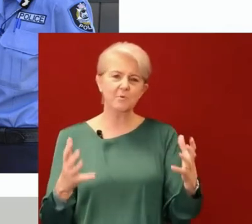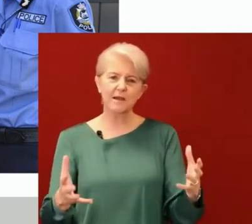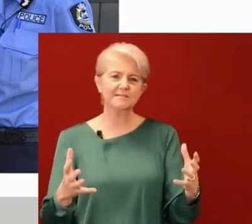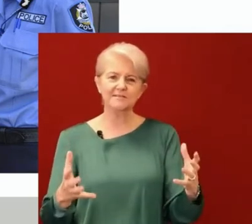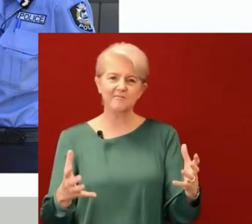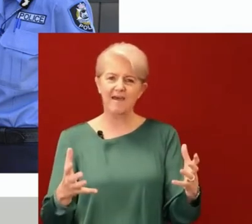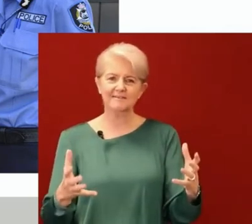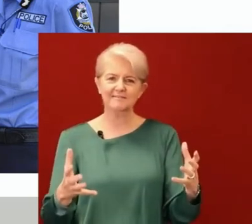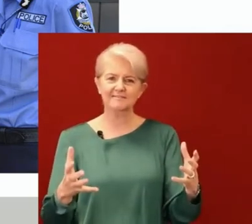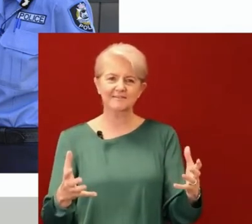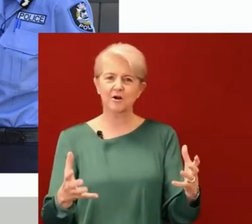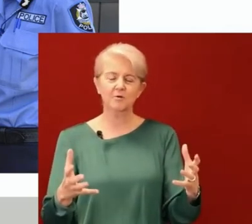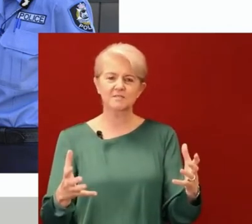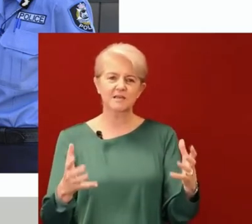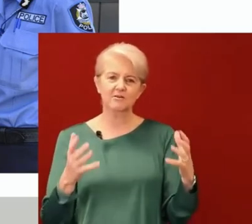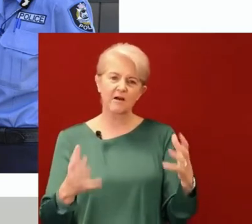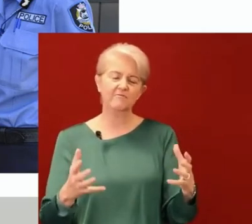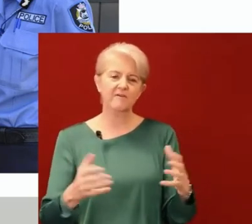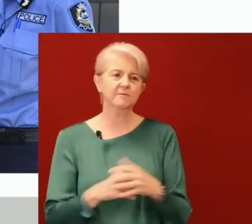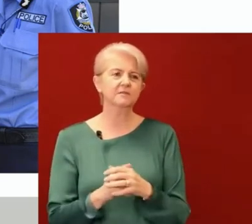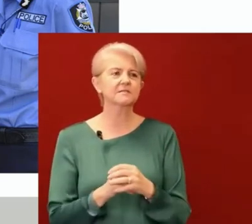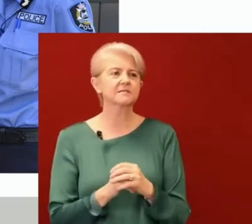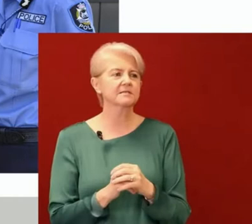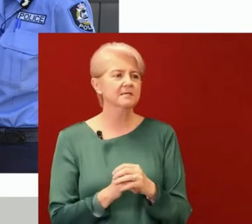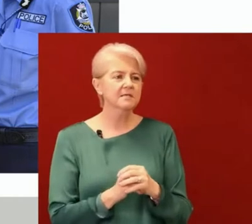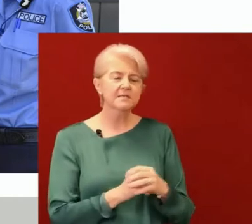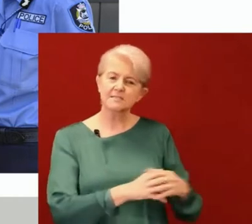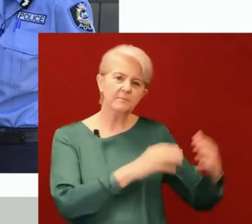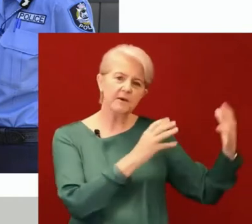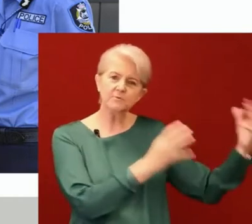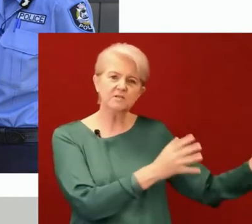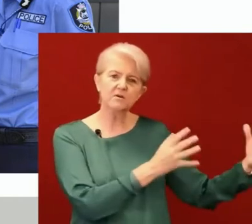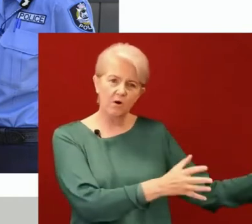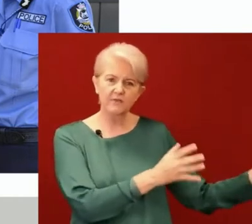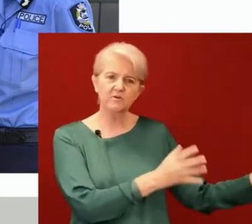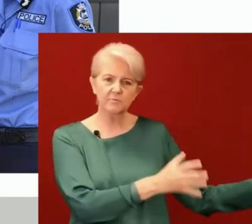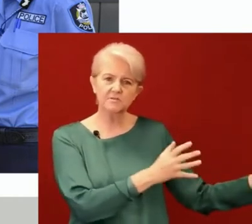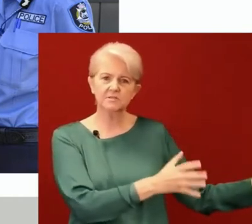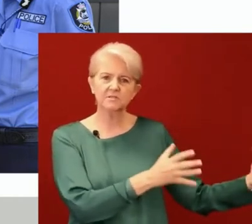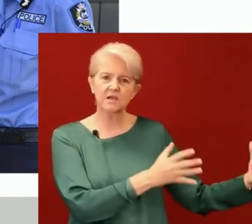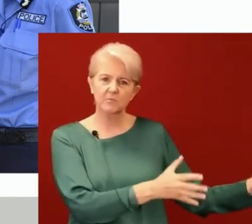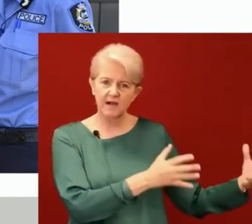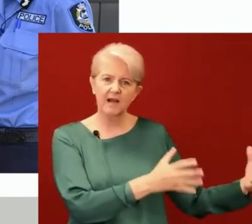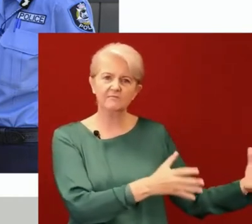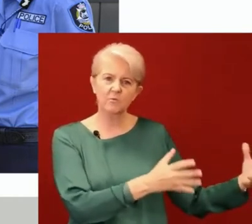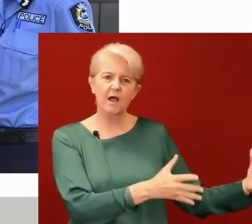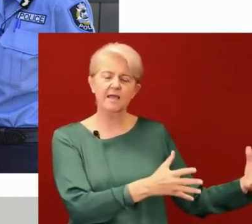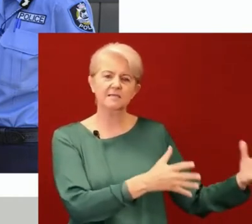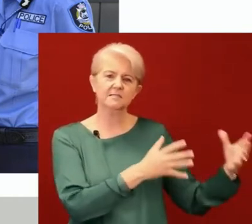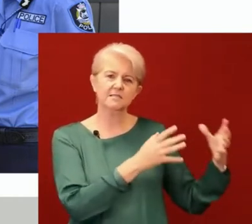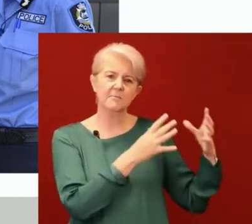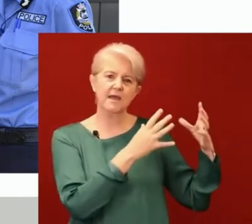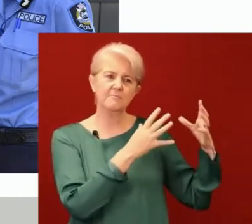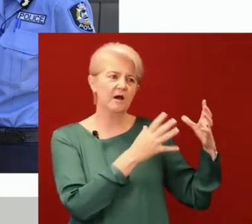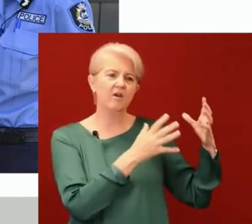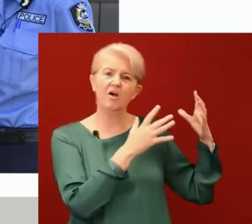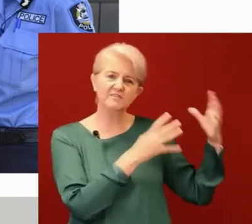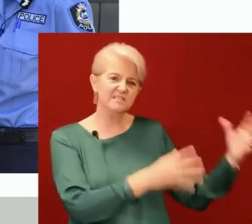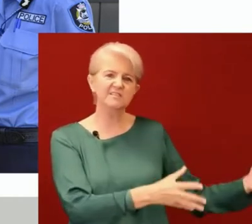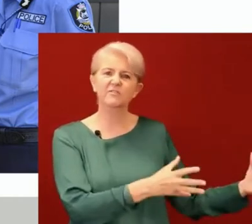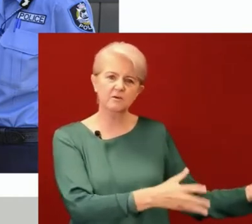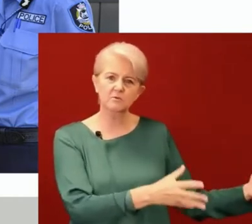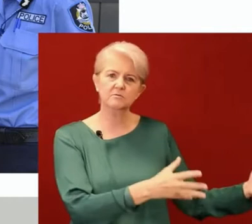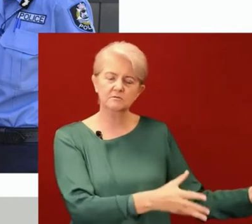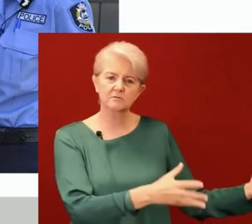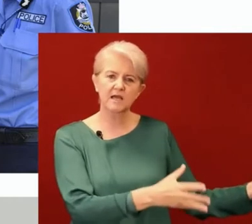really embraced the fact that I was there and they were fabulous. Some people did quite the opposite and went out of the way to make my life